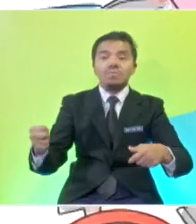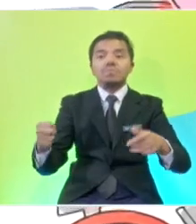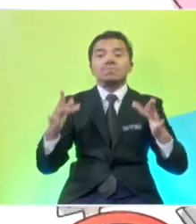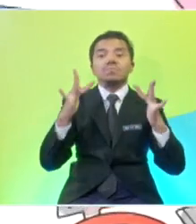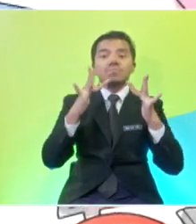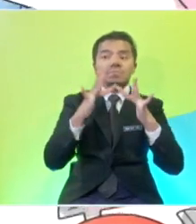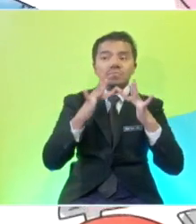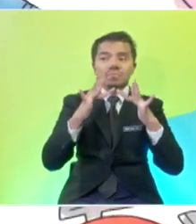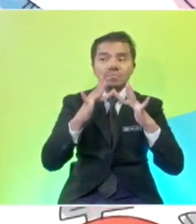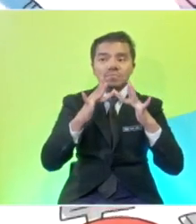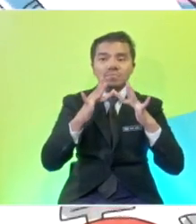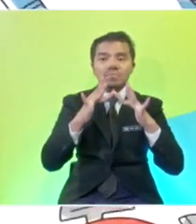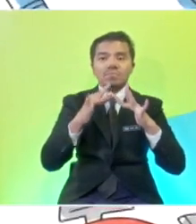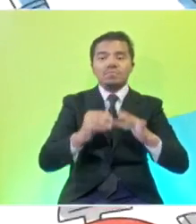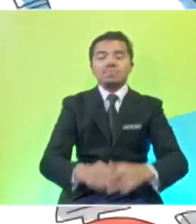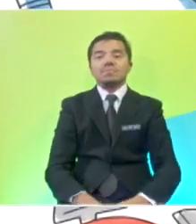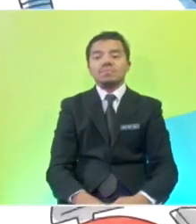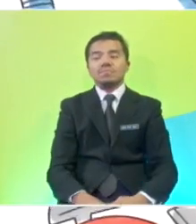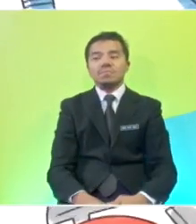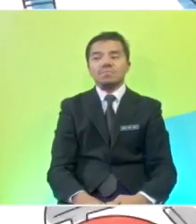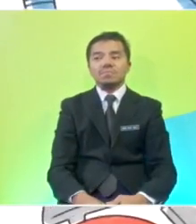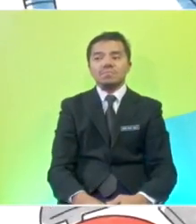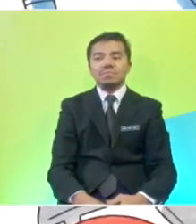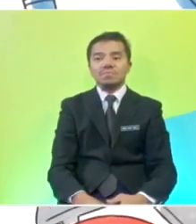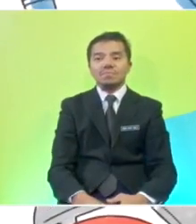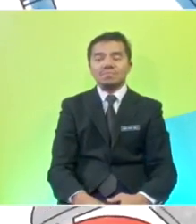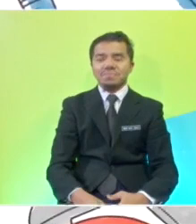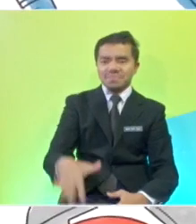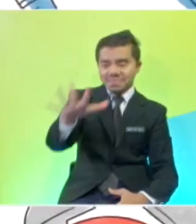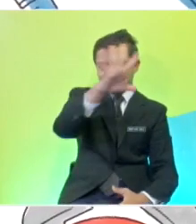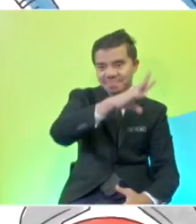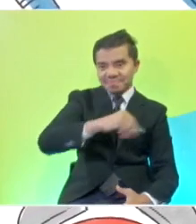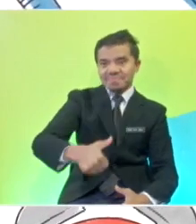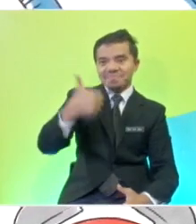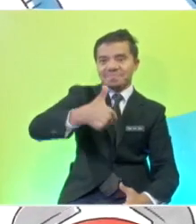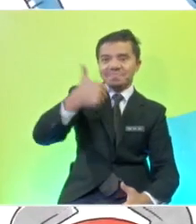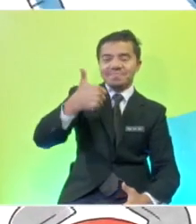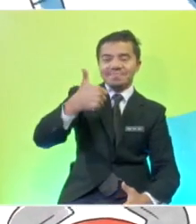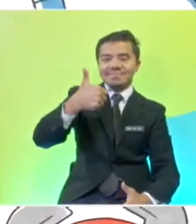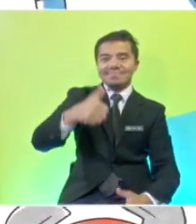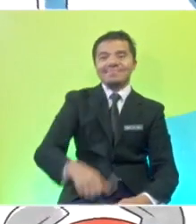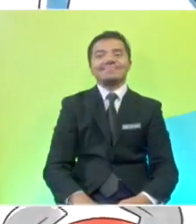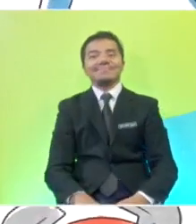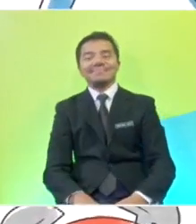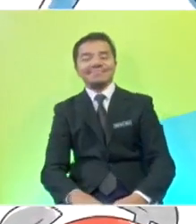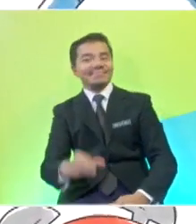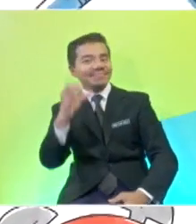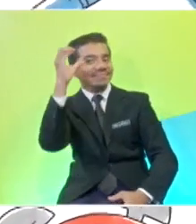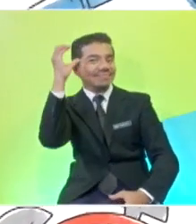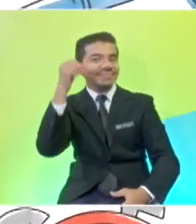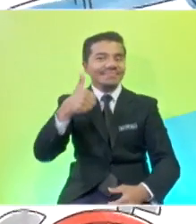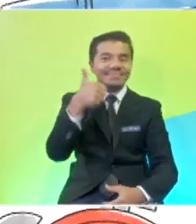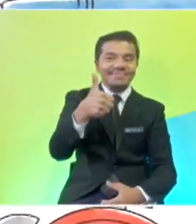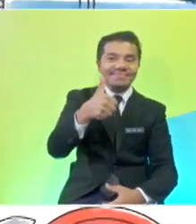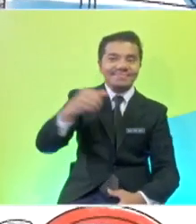I'm really proud of them. They Wow. could manage to answer my question, including you, Chris. Oh, thank you very much, Yeah, teacher. I'm going to give you 5-star